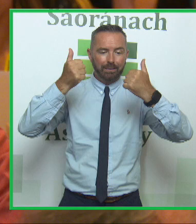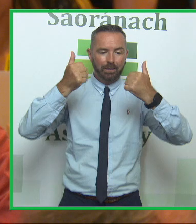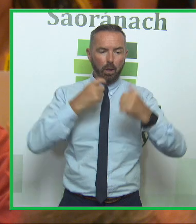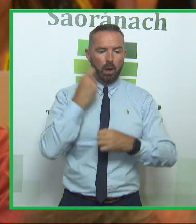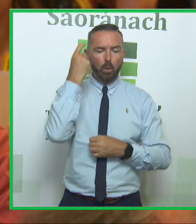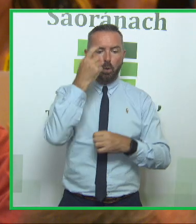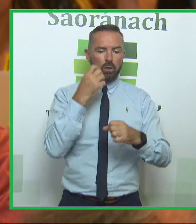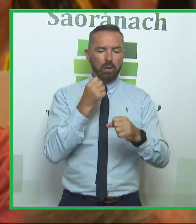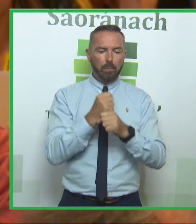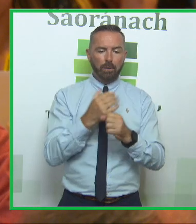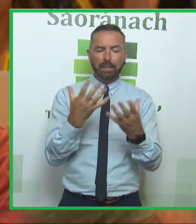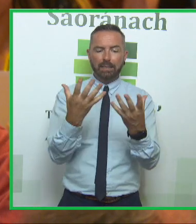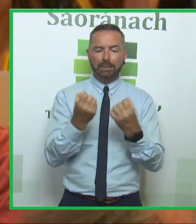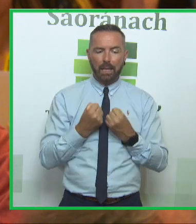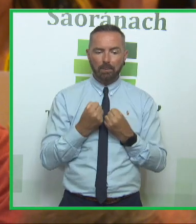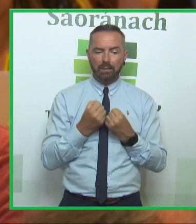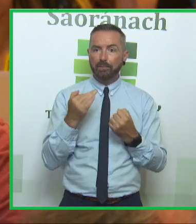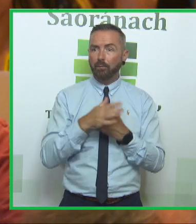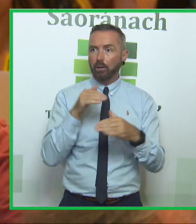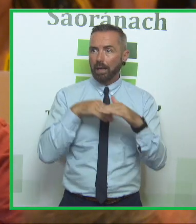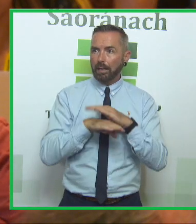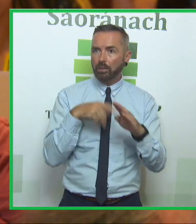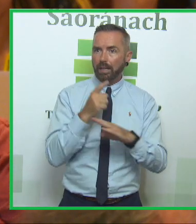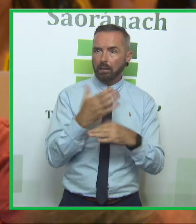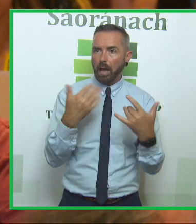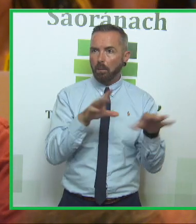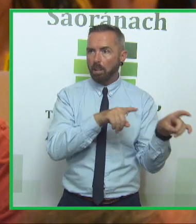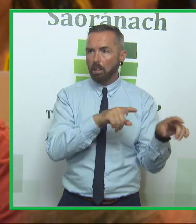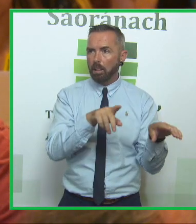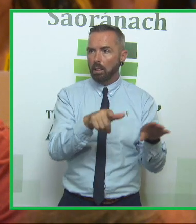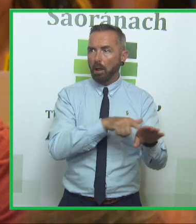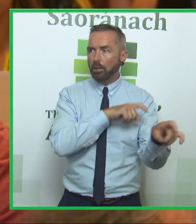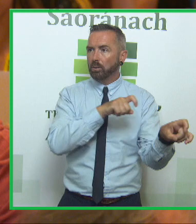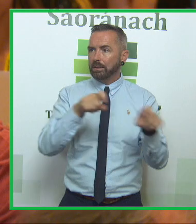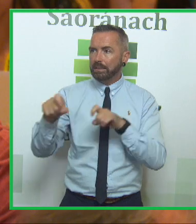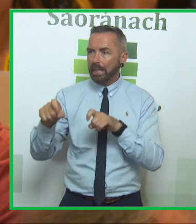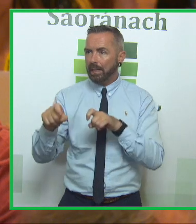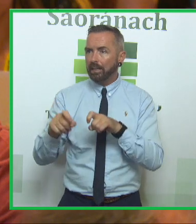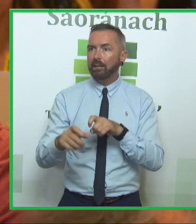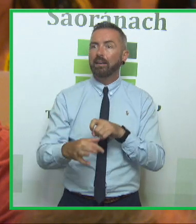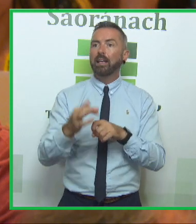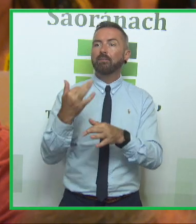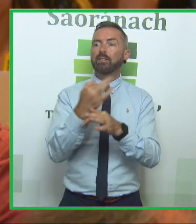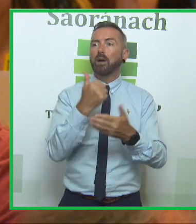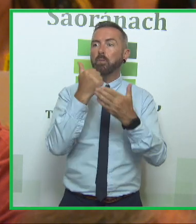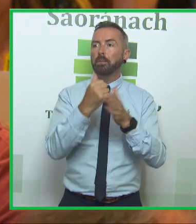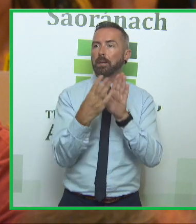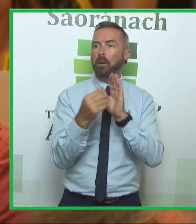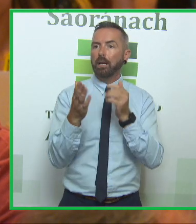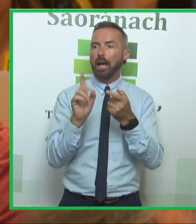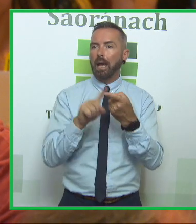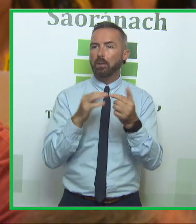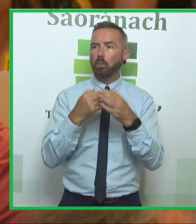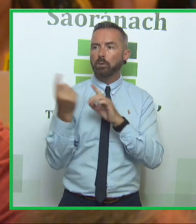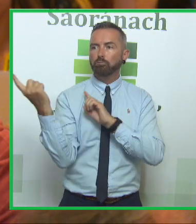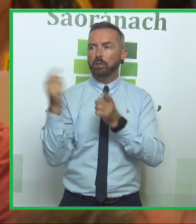the acceptance criteria into that is, the length of stay, whether it's a family-based model, and what would be the return to